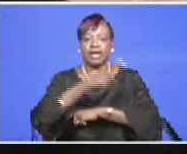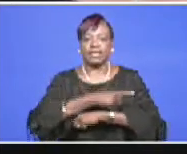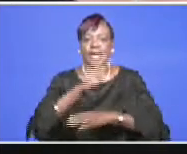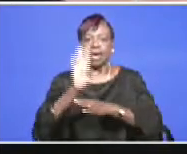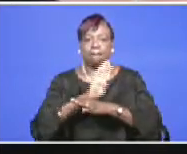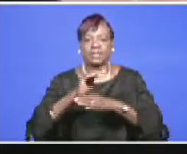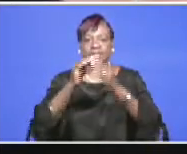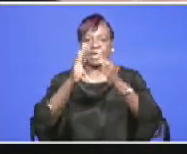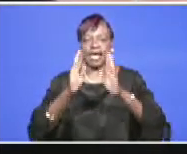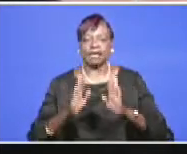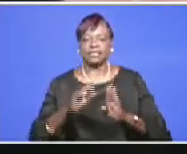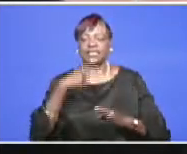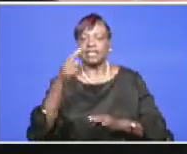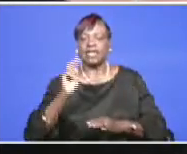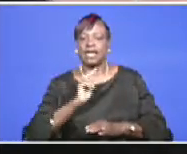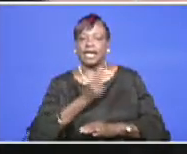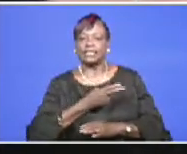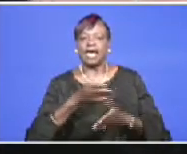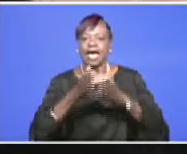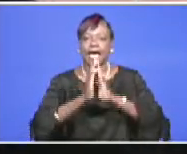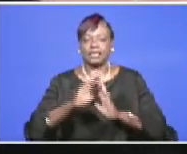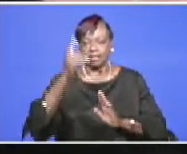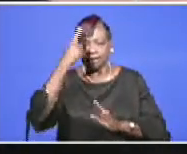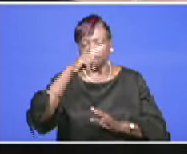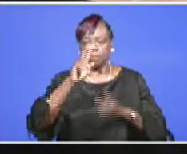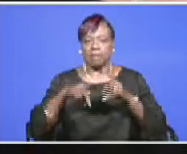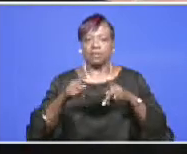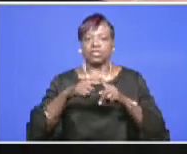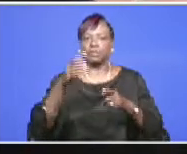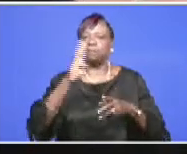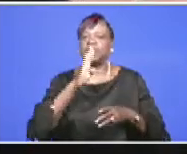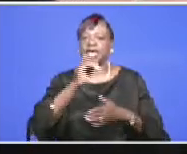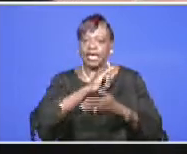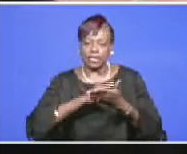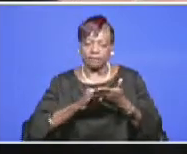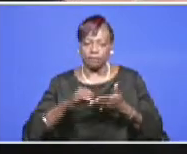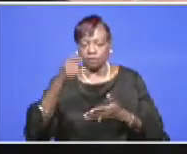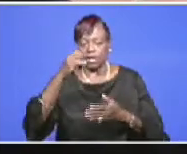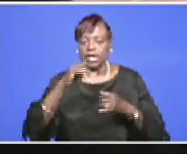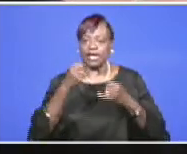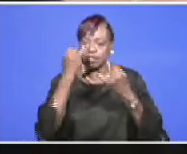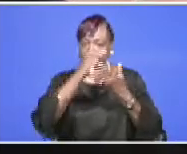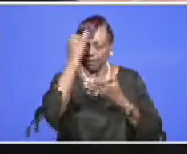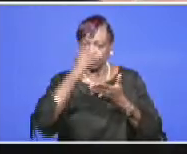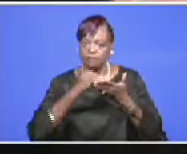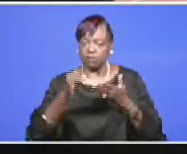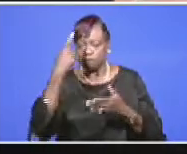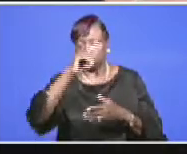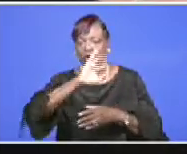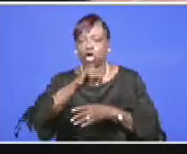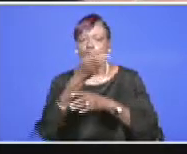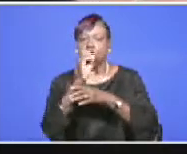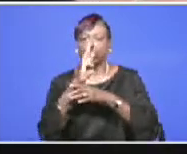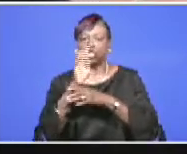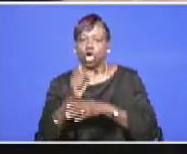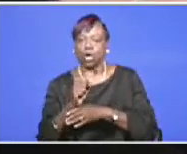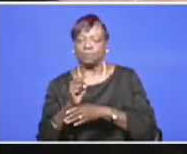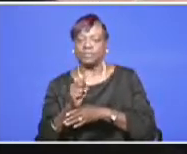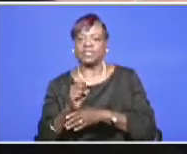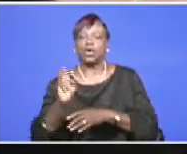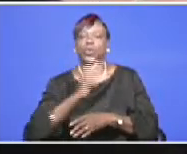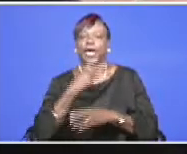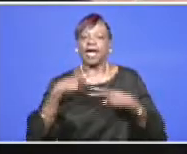calling us, asking for job seekers to come in to be interviewed. We have the 52 weeks program also, that's